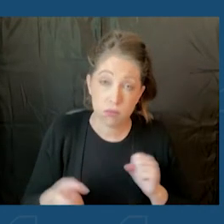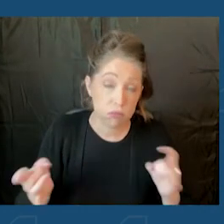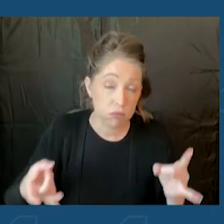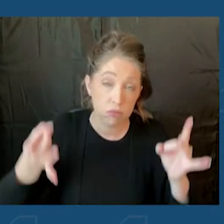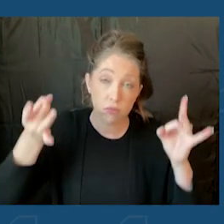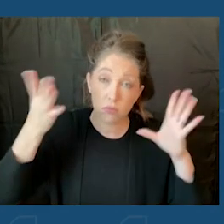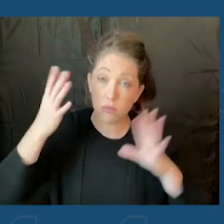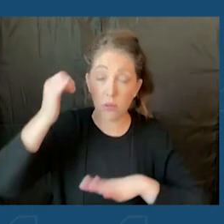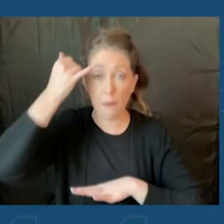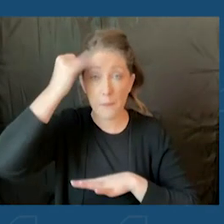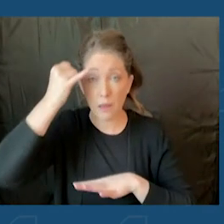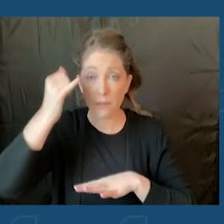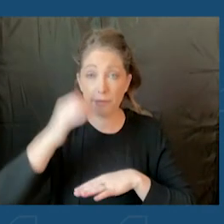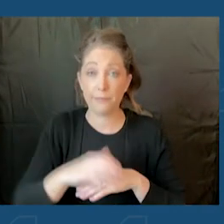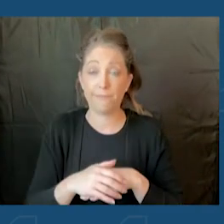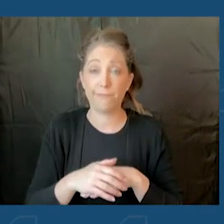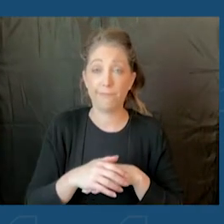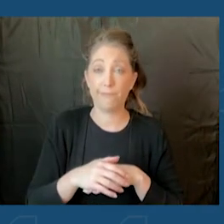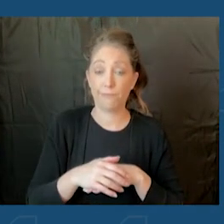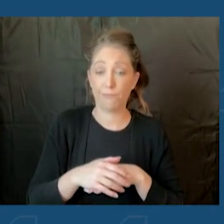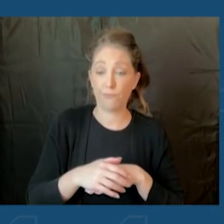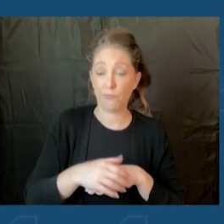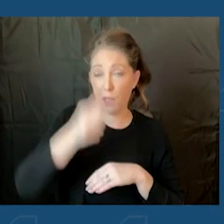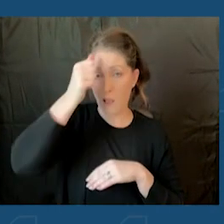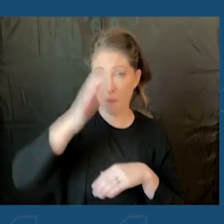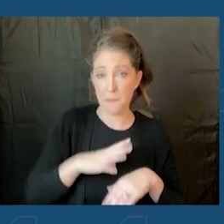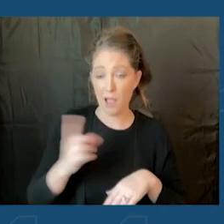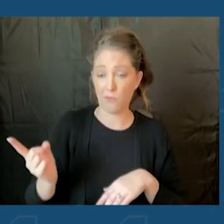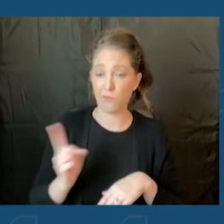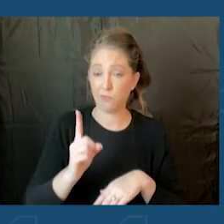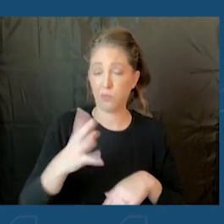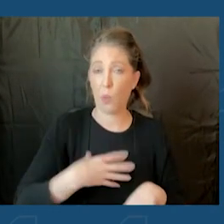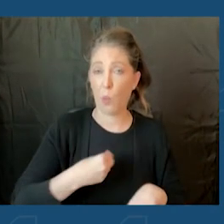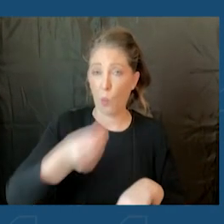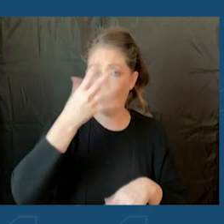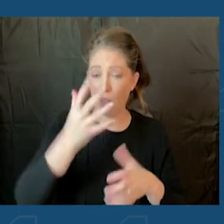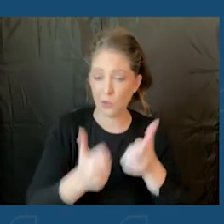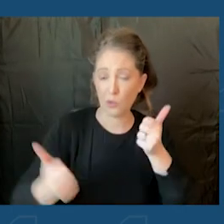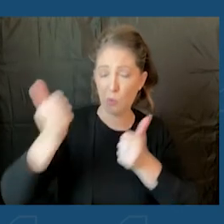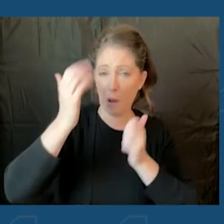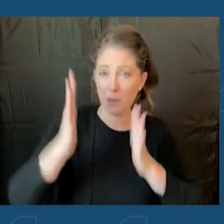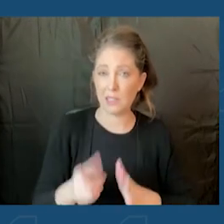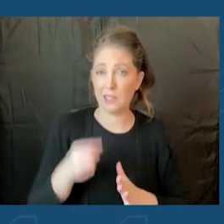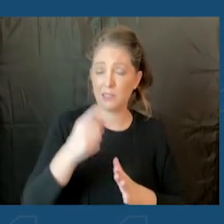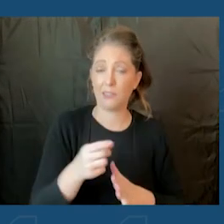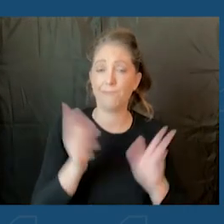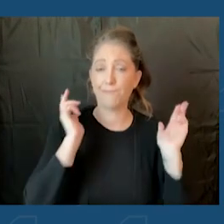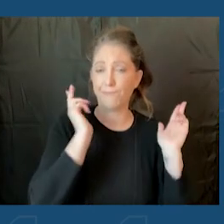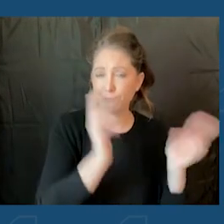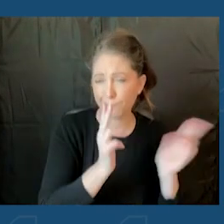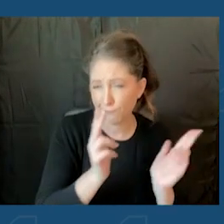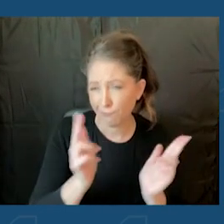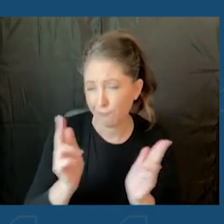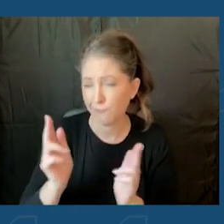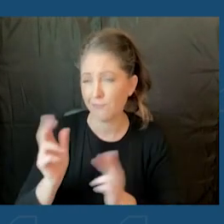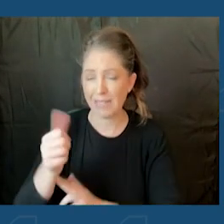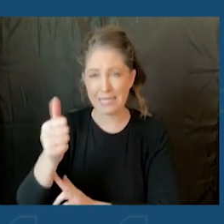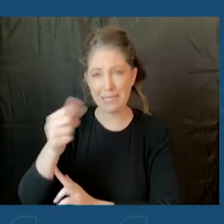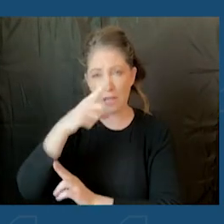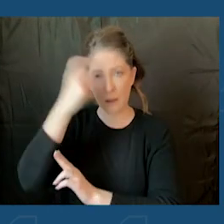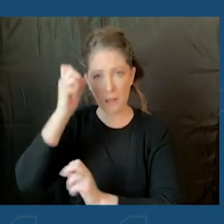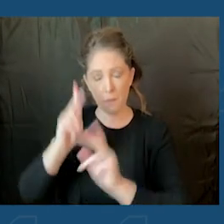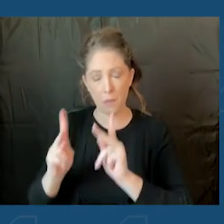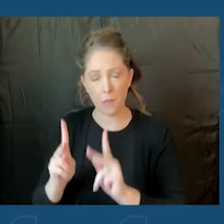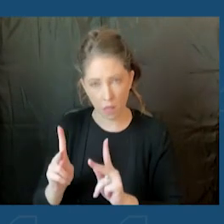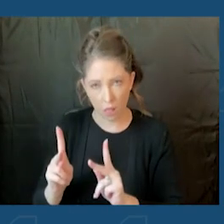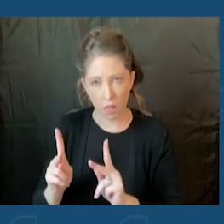white supremacist arrived in an act of terror and hate, shot and killed 10 Black people.